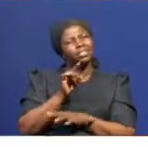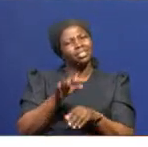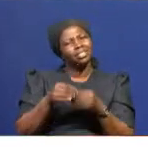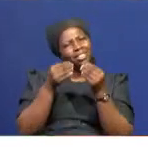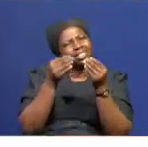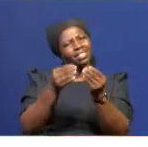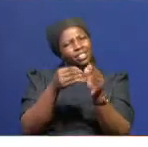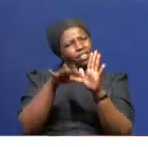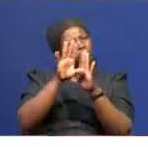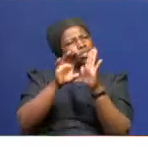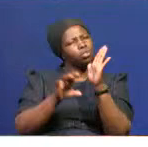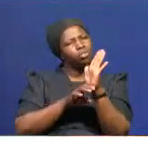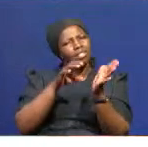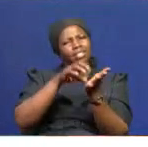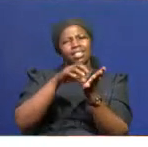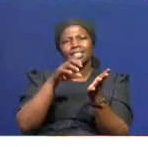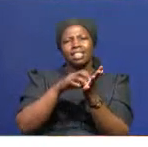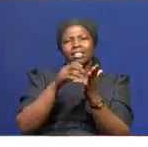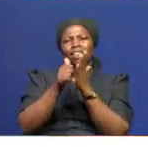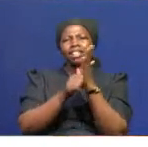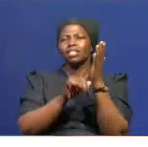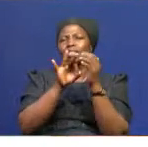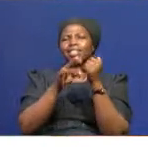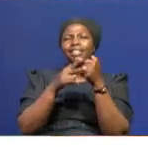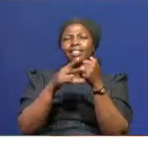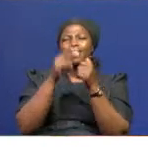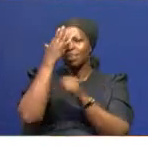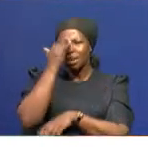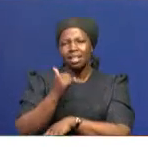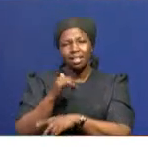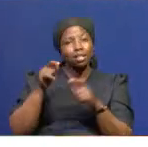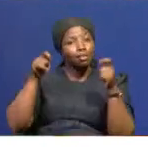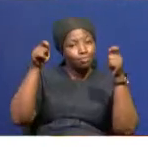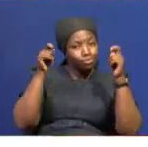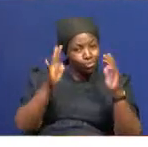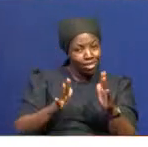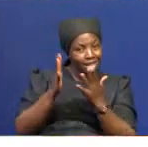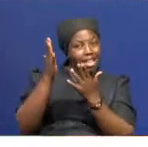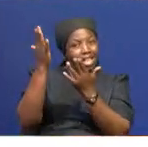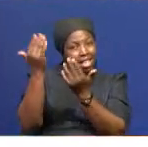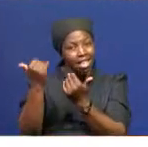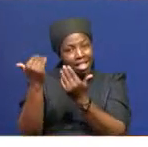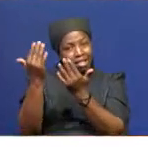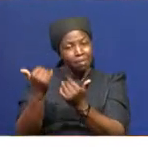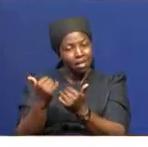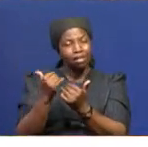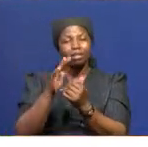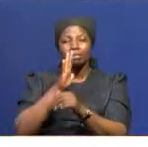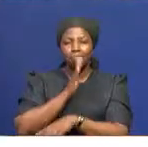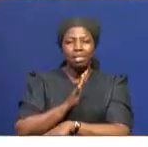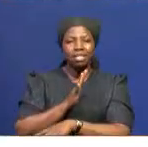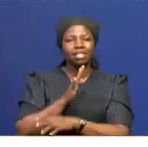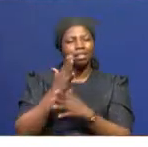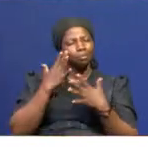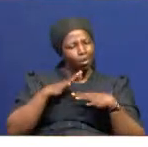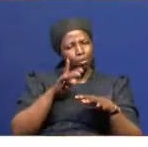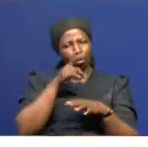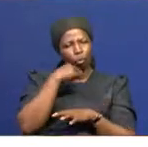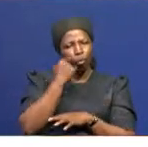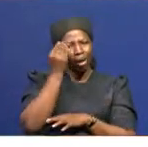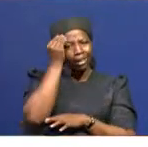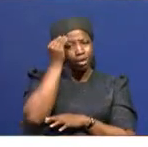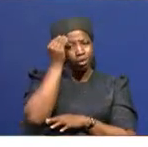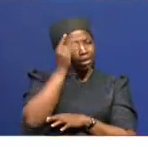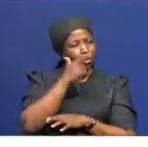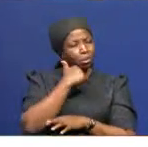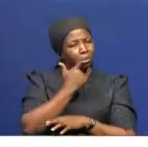a constitutional status of Article 37? Protesters are expected to be civilized people who are making a